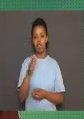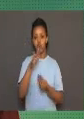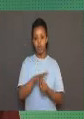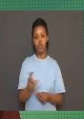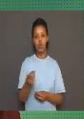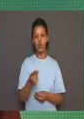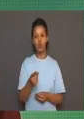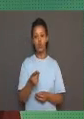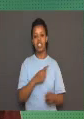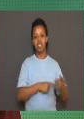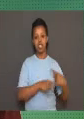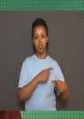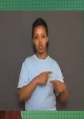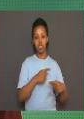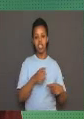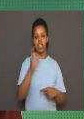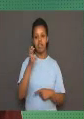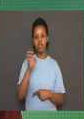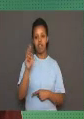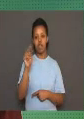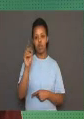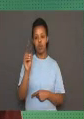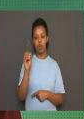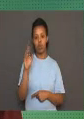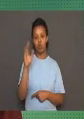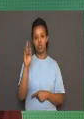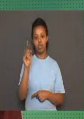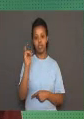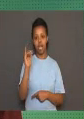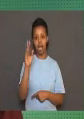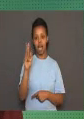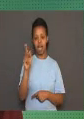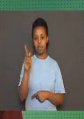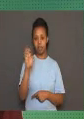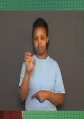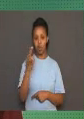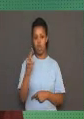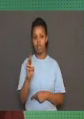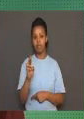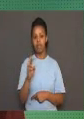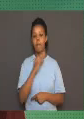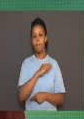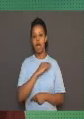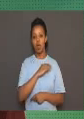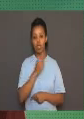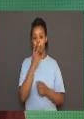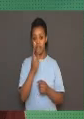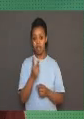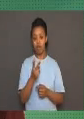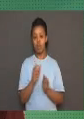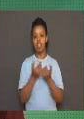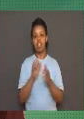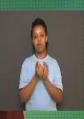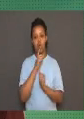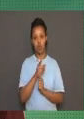the phenotypes of organisms. Today, we will expand our knowledge